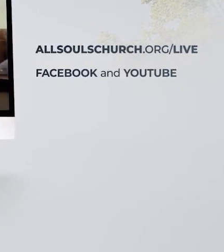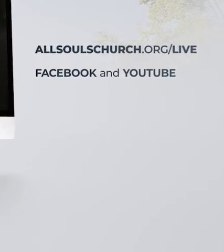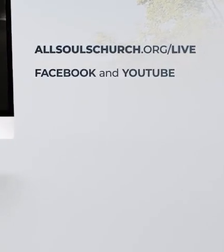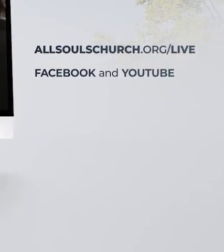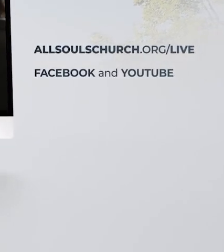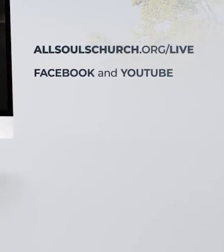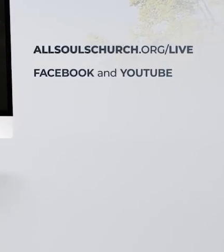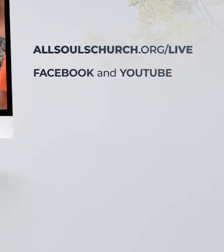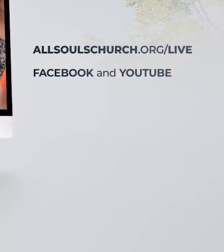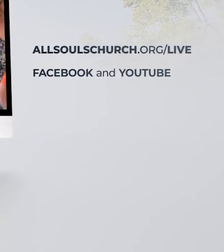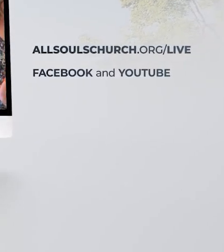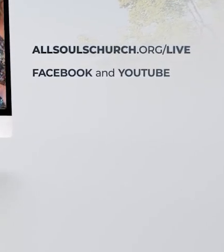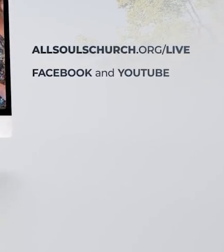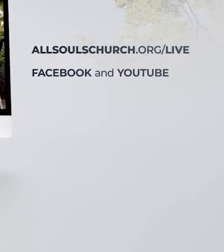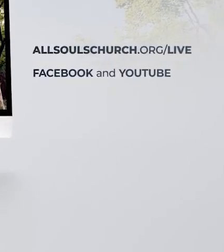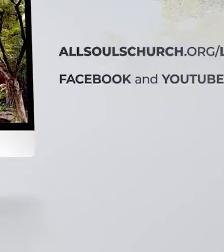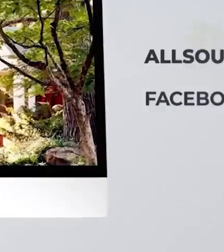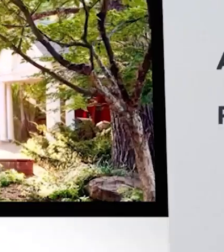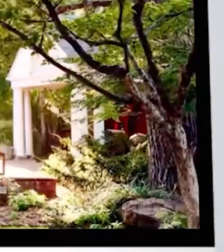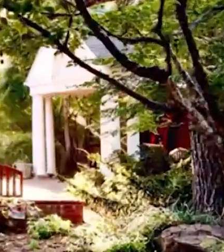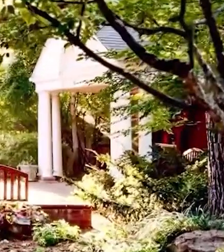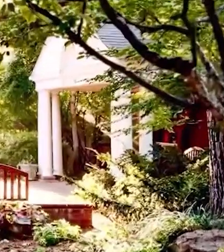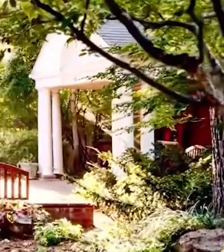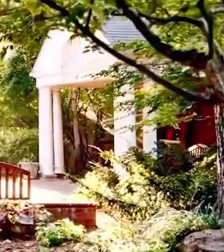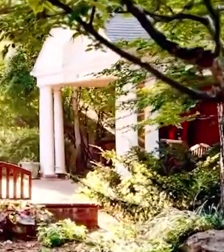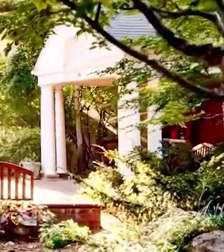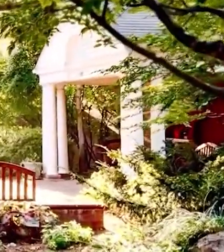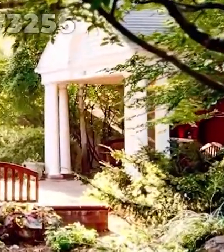tied with ribbons in the meaty hand.